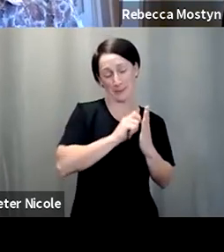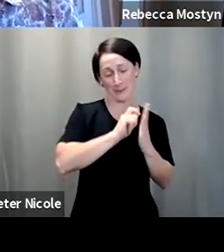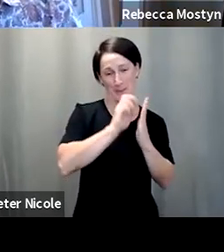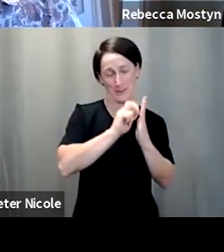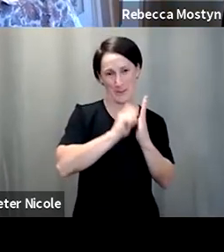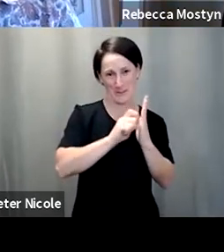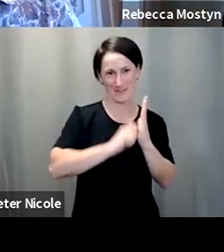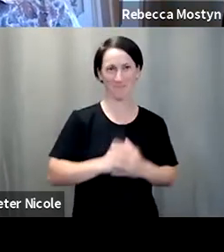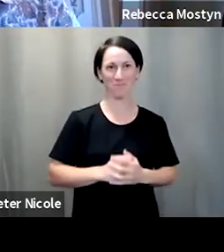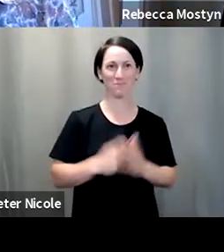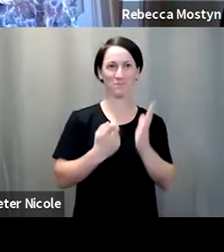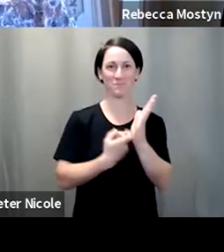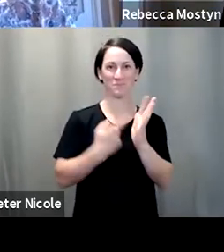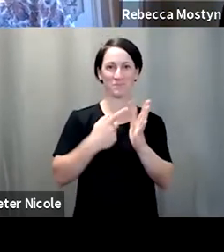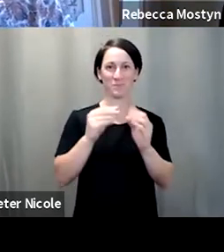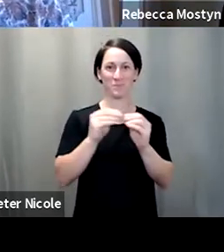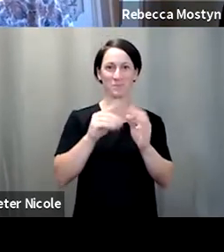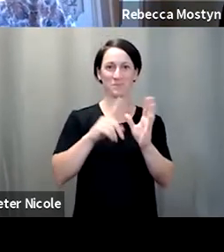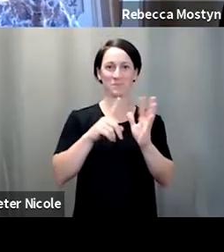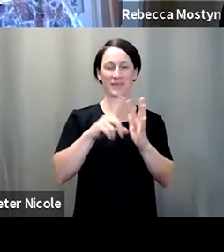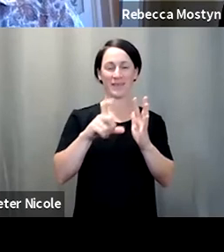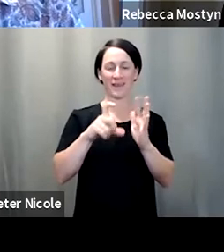Rebecca, I'm curious what you think lies